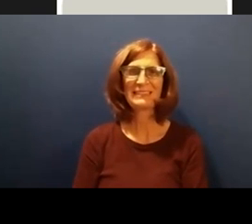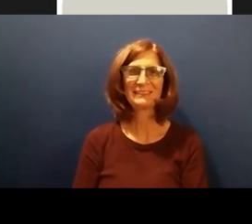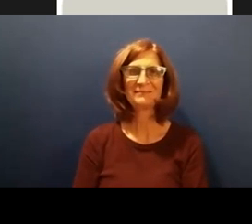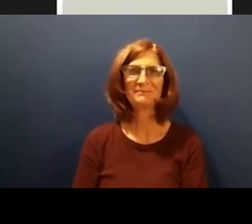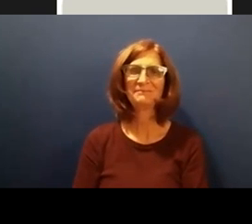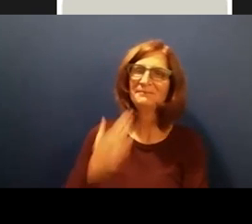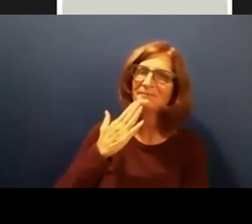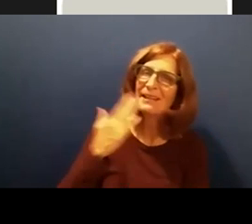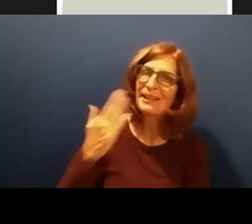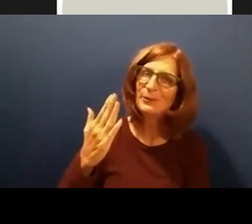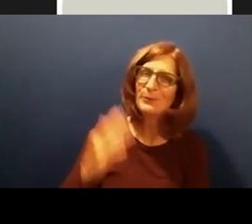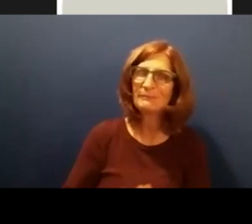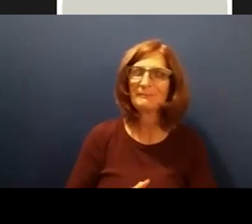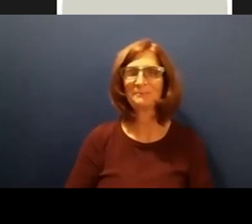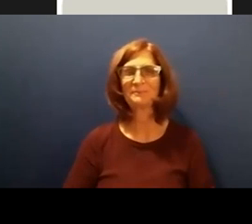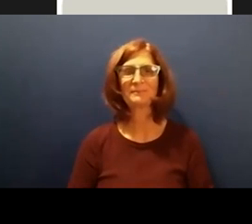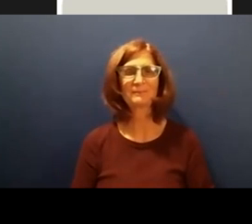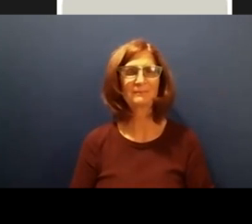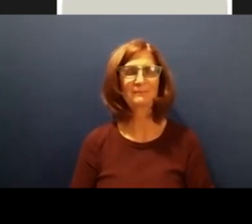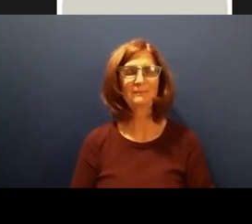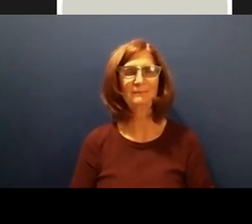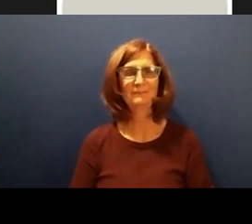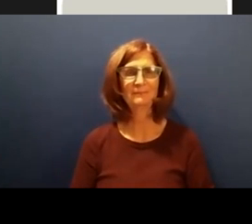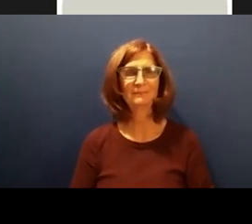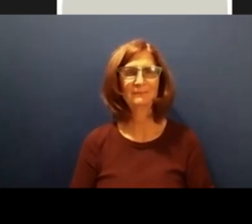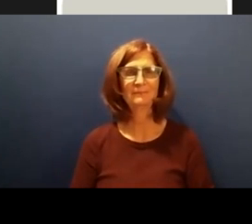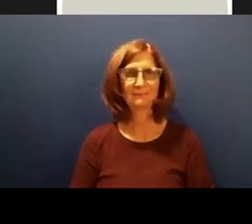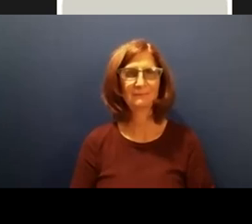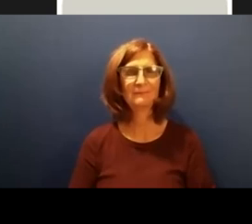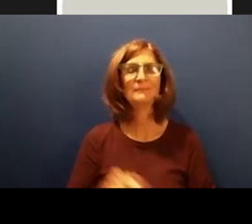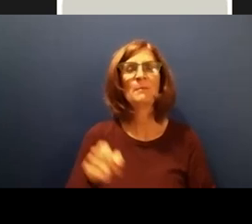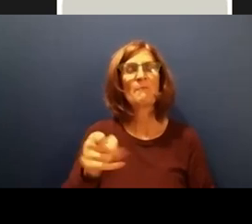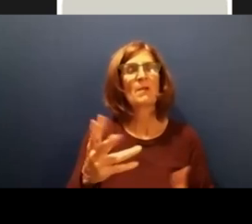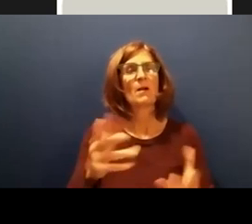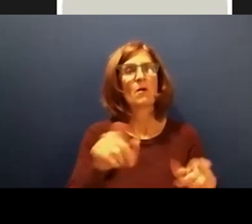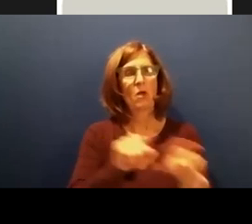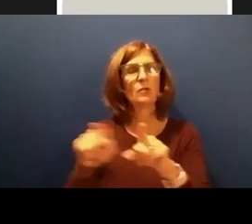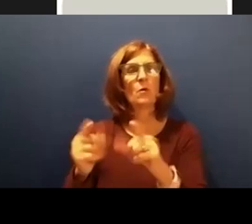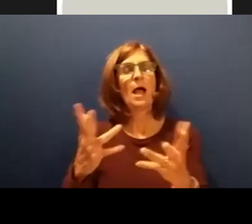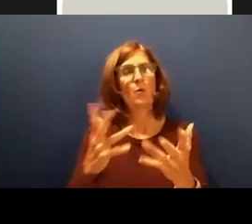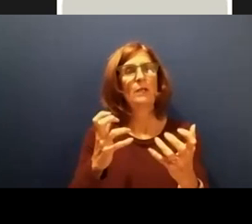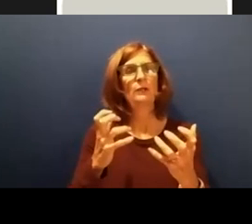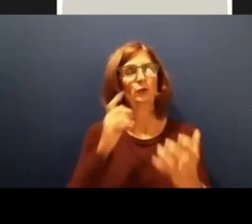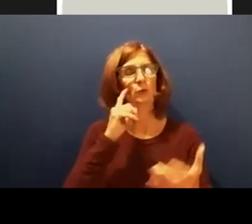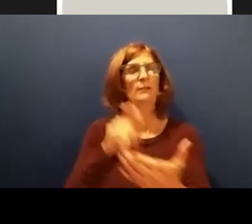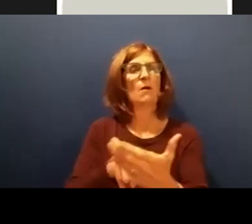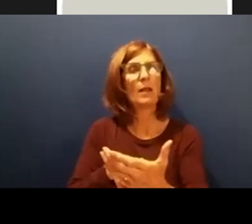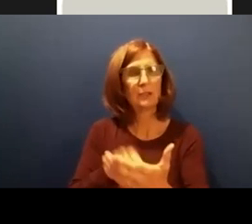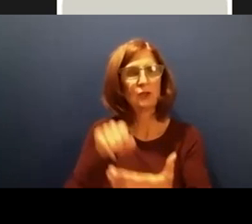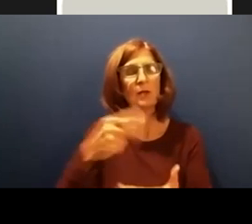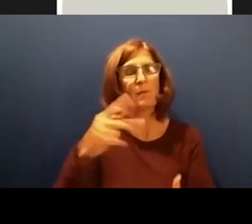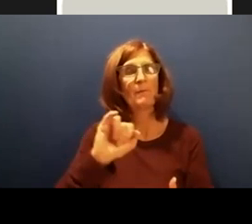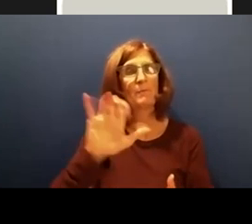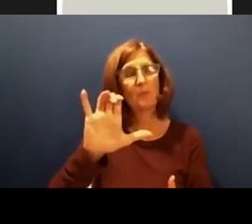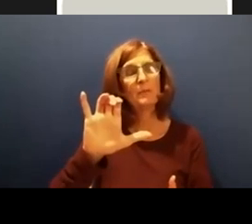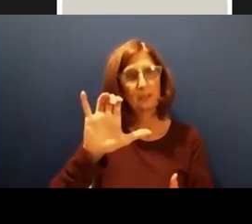Thank you. I want to note and acknowledge for the record that the public comment we received from the CDC